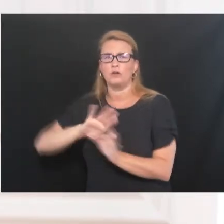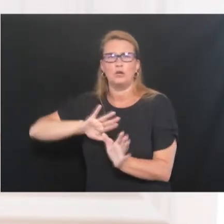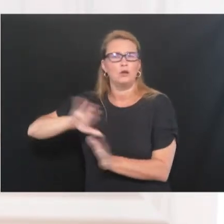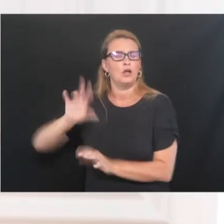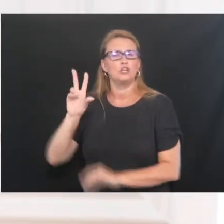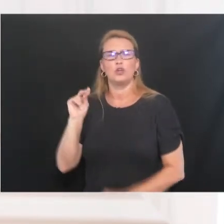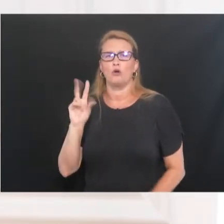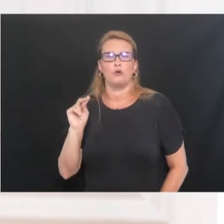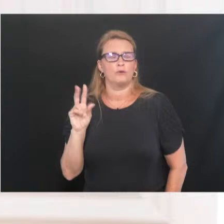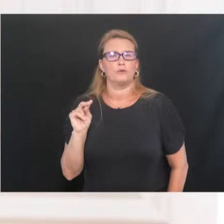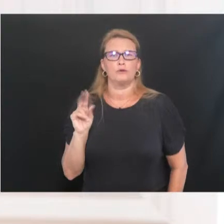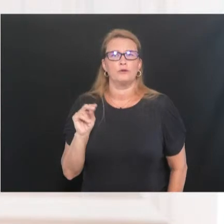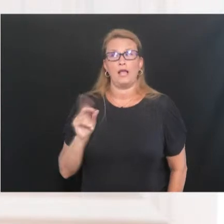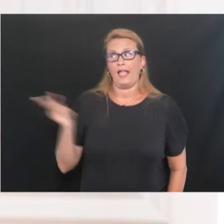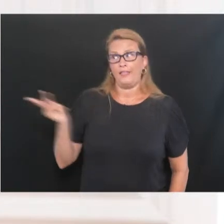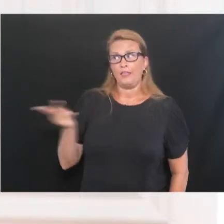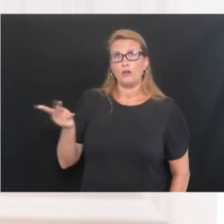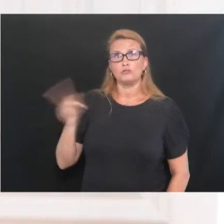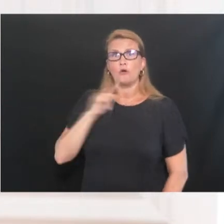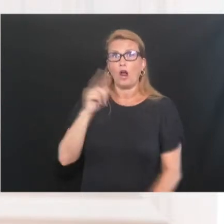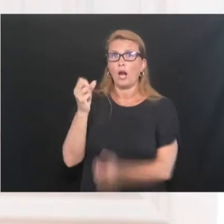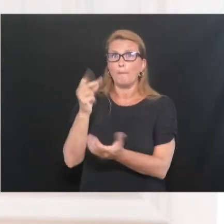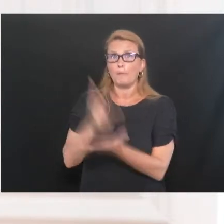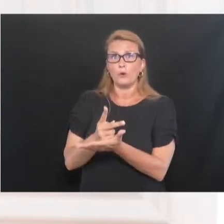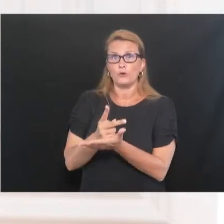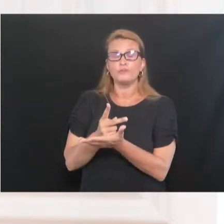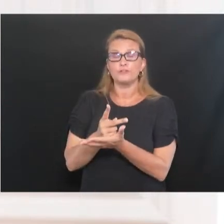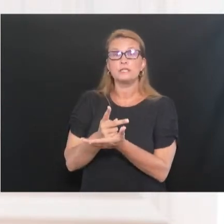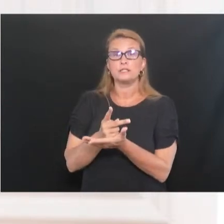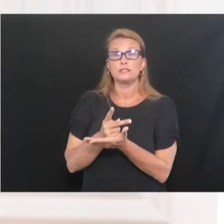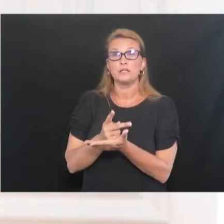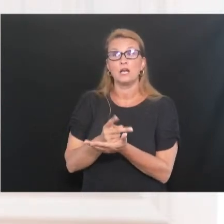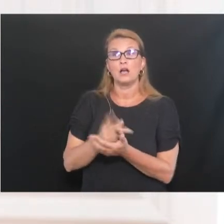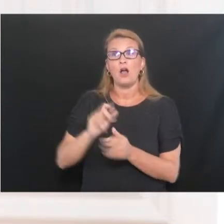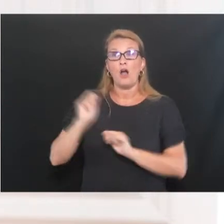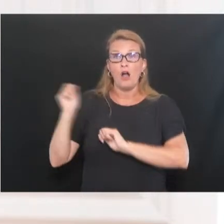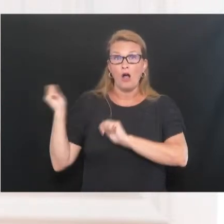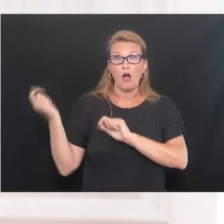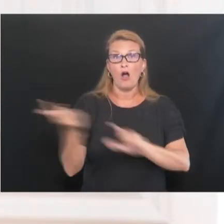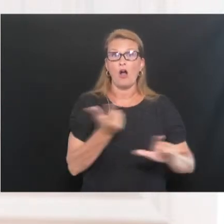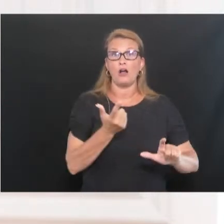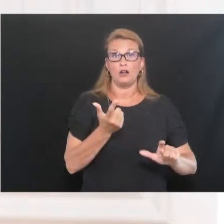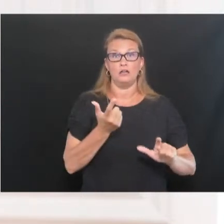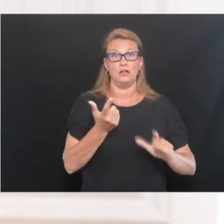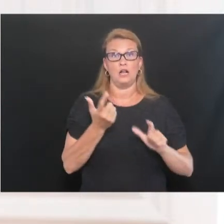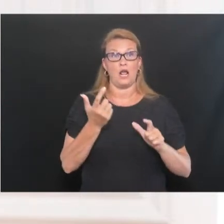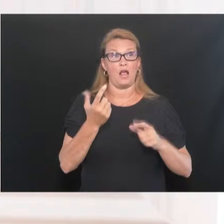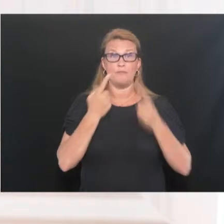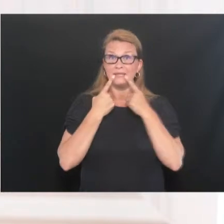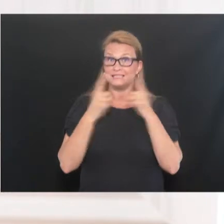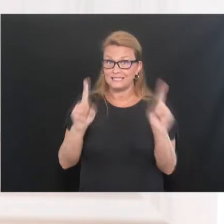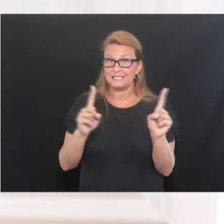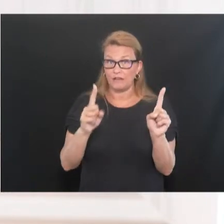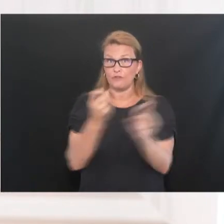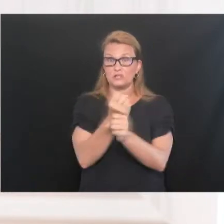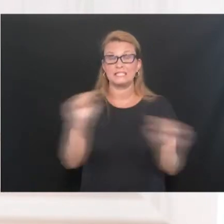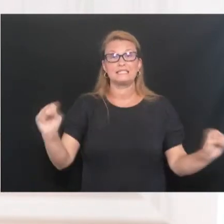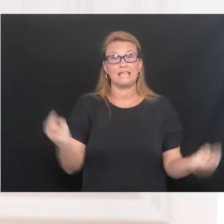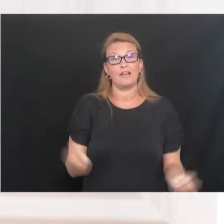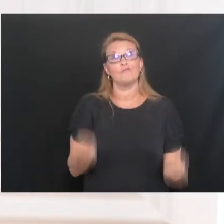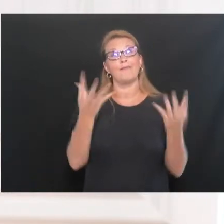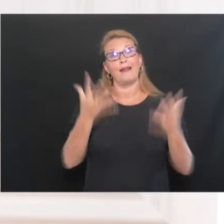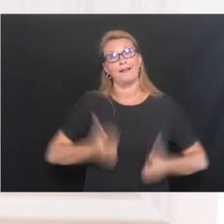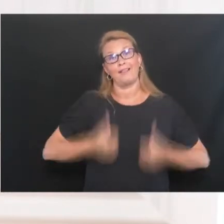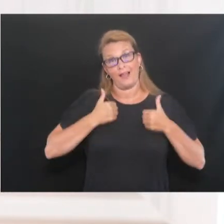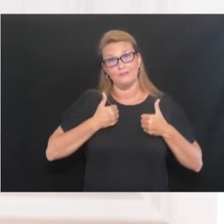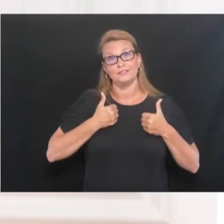approved vaccines in the United States, because all those vaccines have worked amazingly to save many, many lives. And so